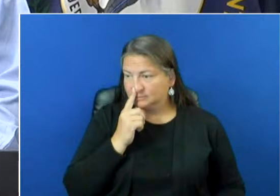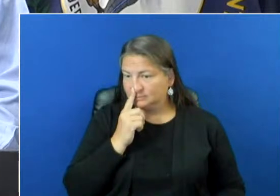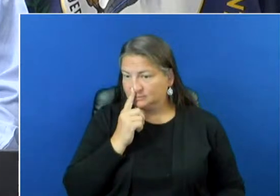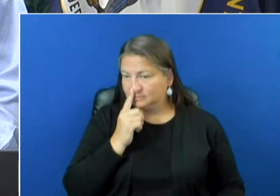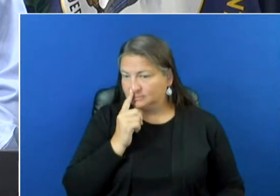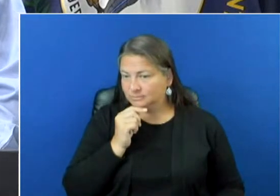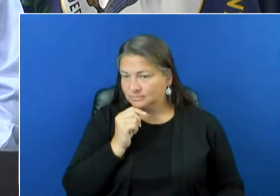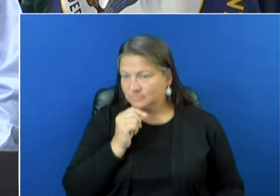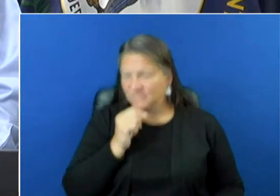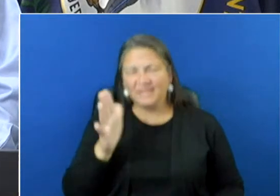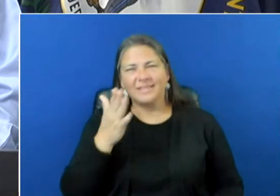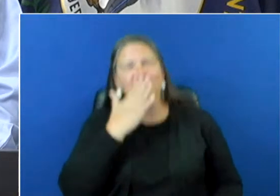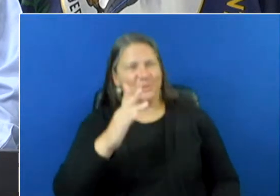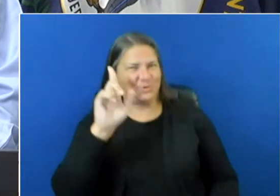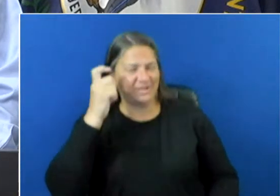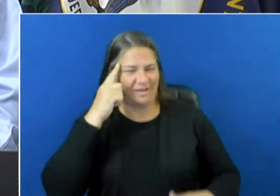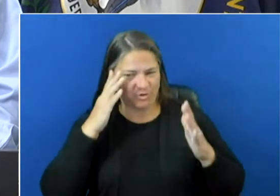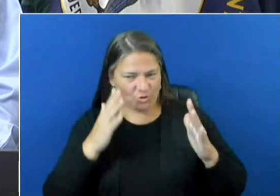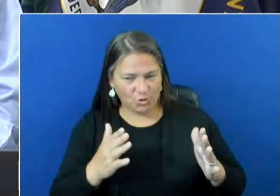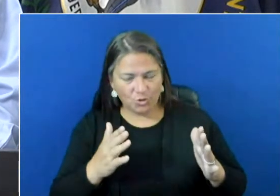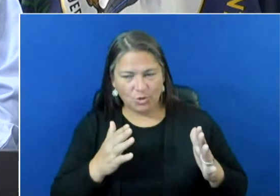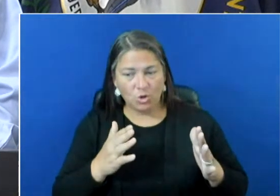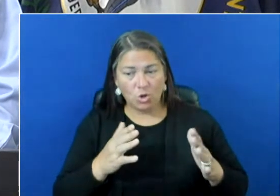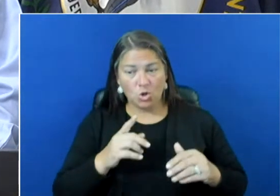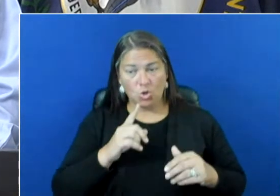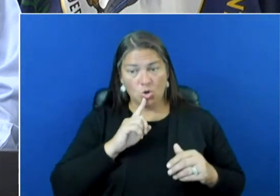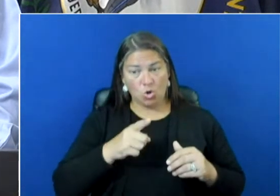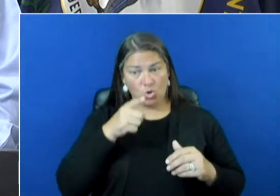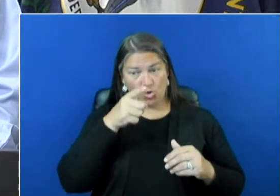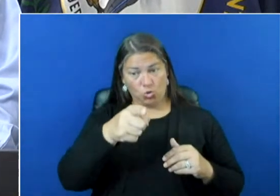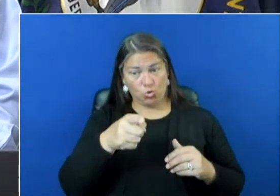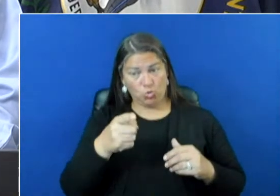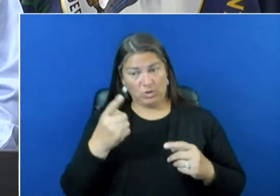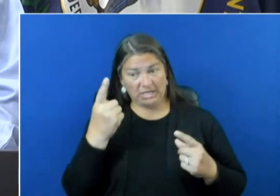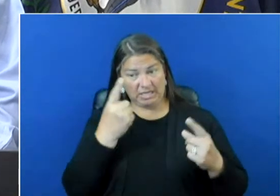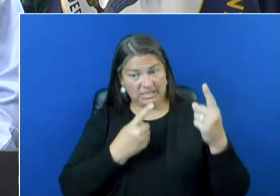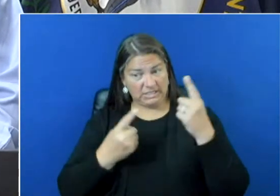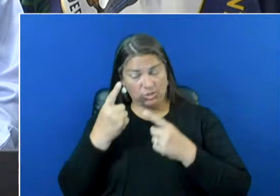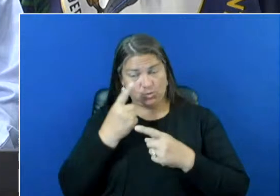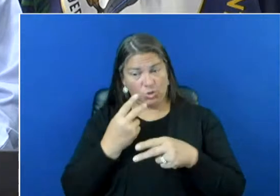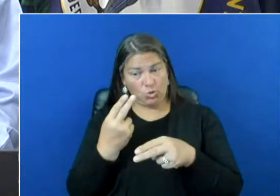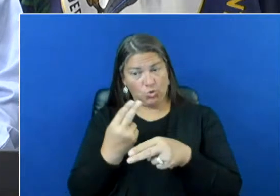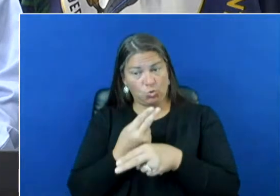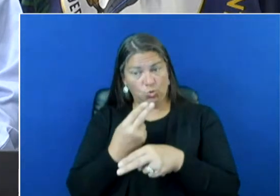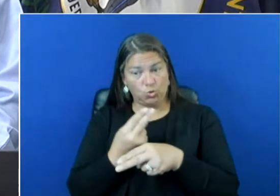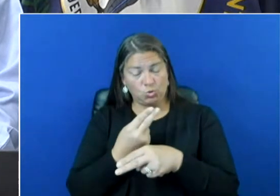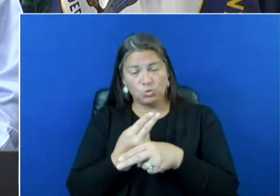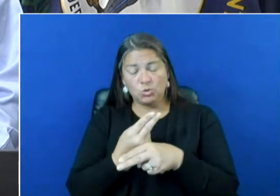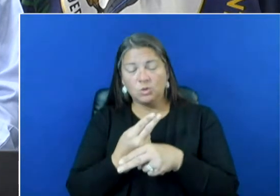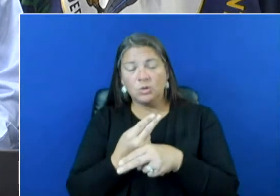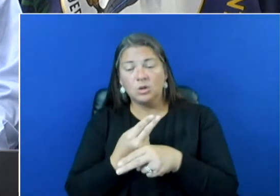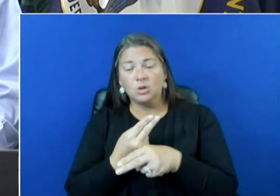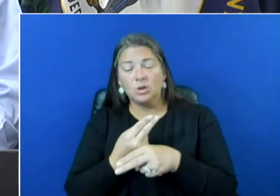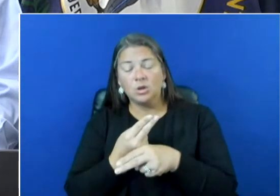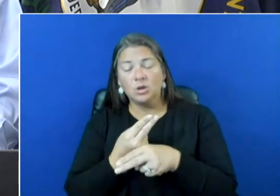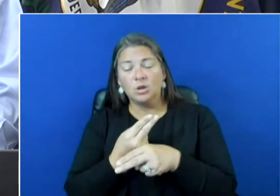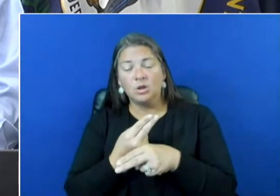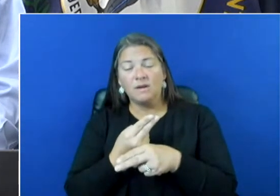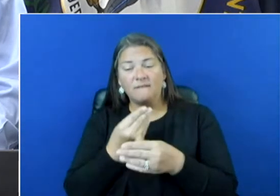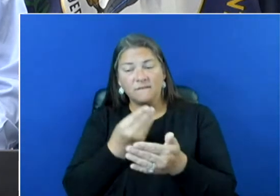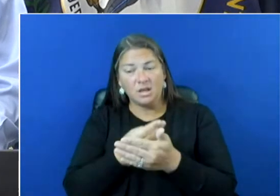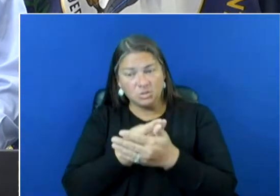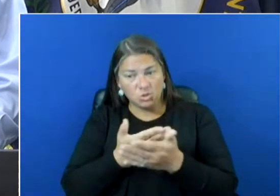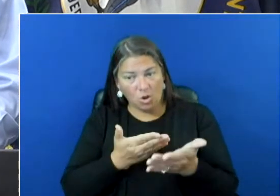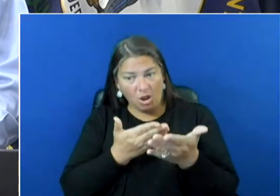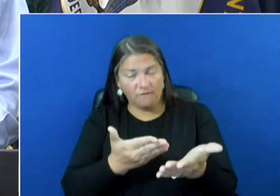Thanks, Governor. Are you considering using coronavirus relief funds to offer financial incentives